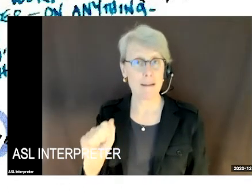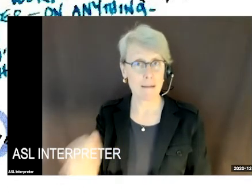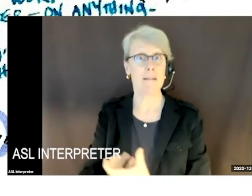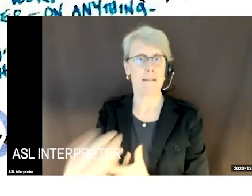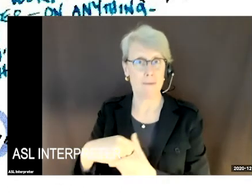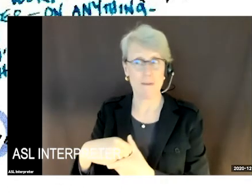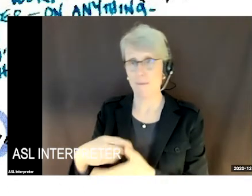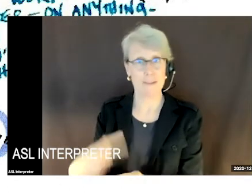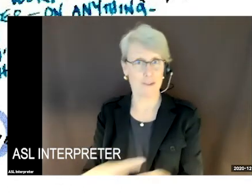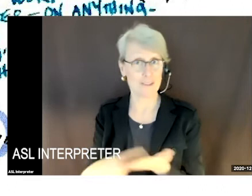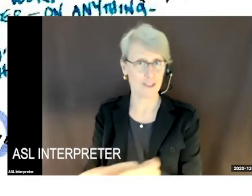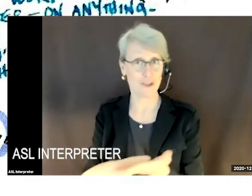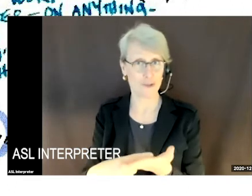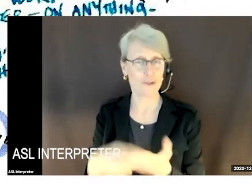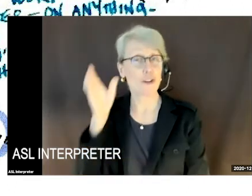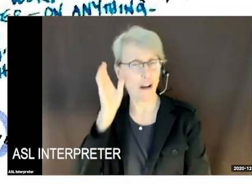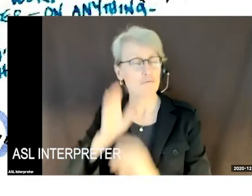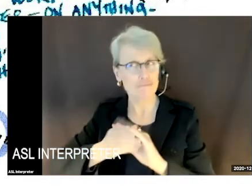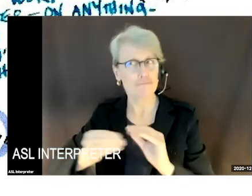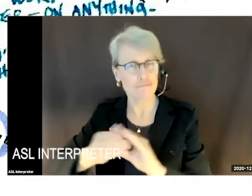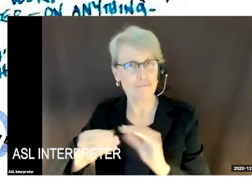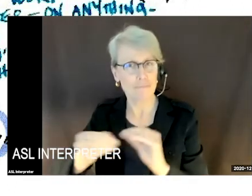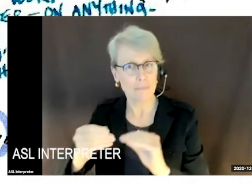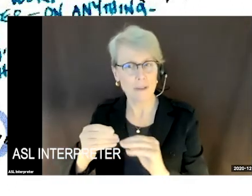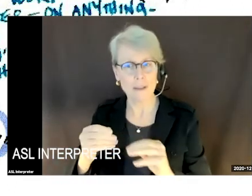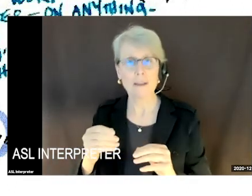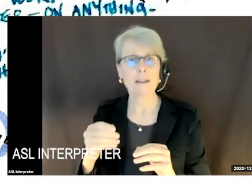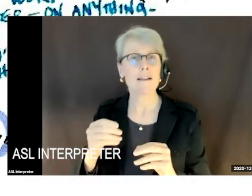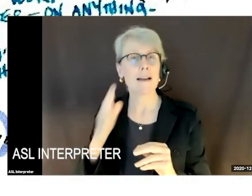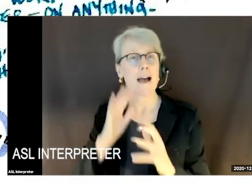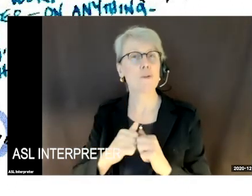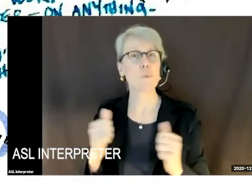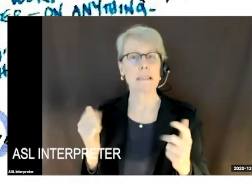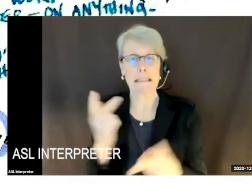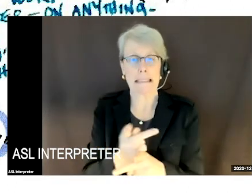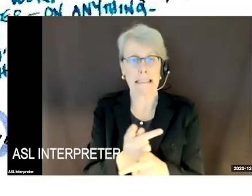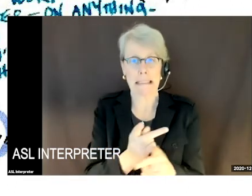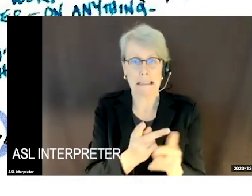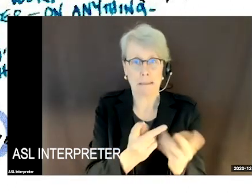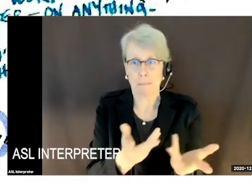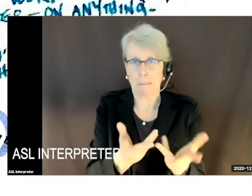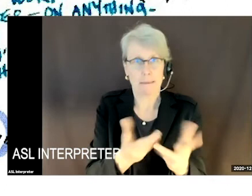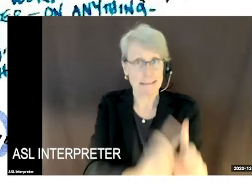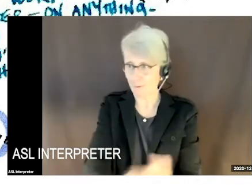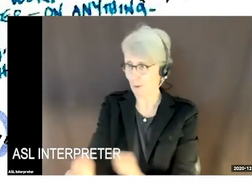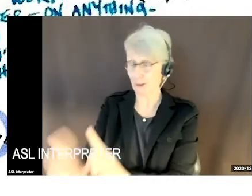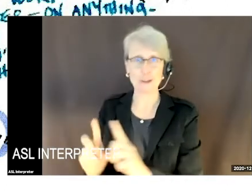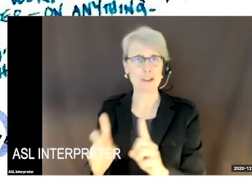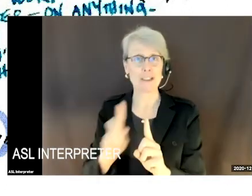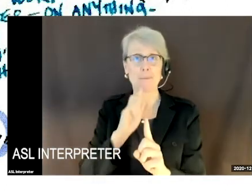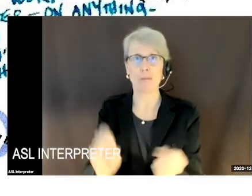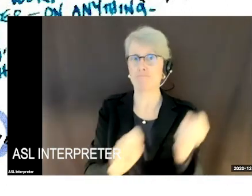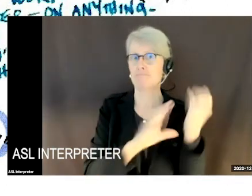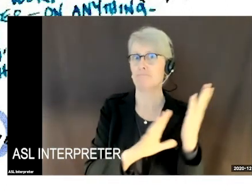And then to bring Donna and Rabia together into these conversations, and the whole